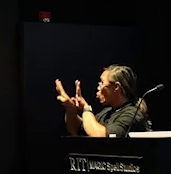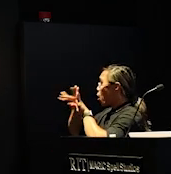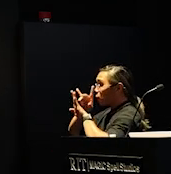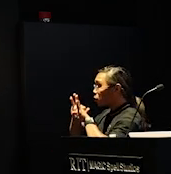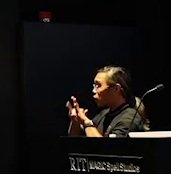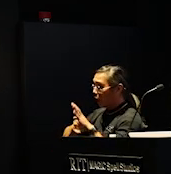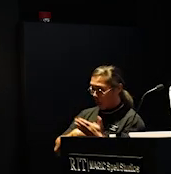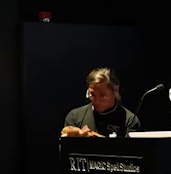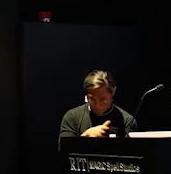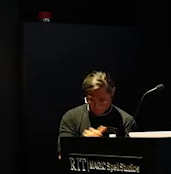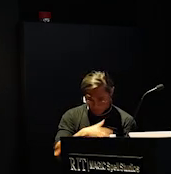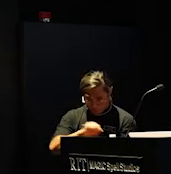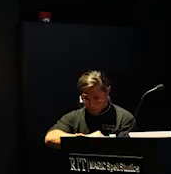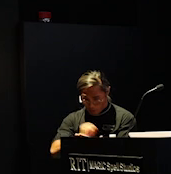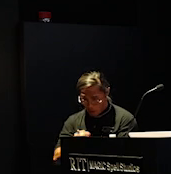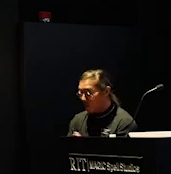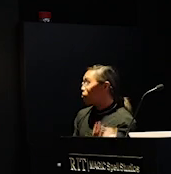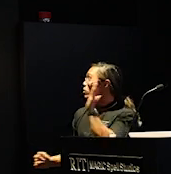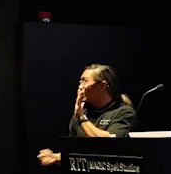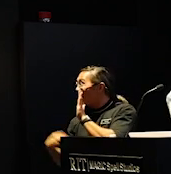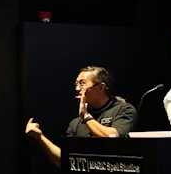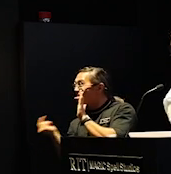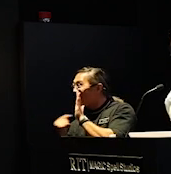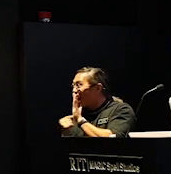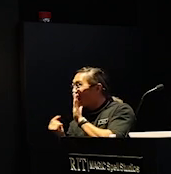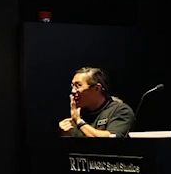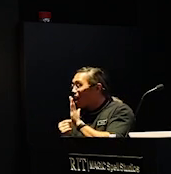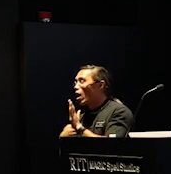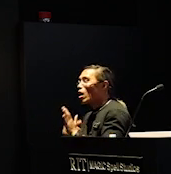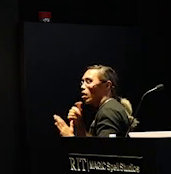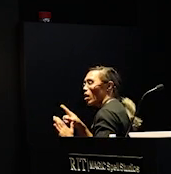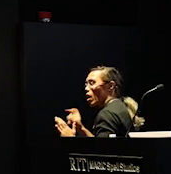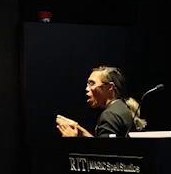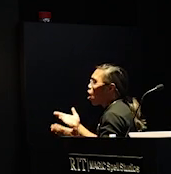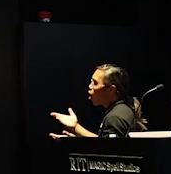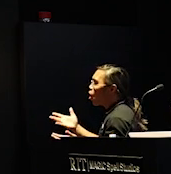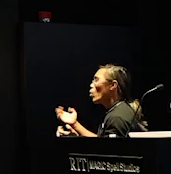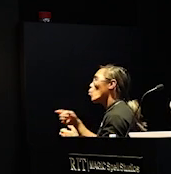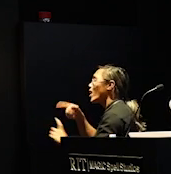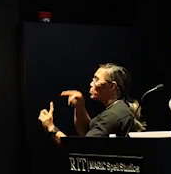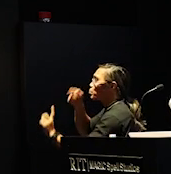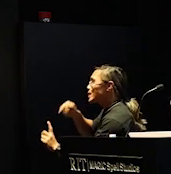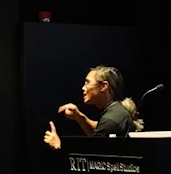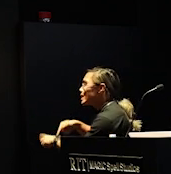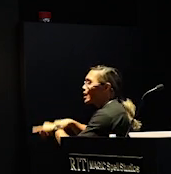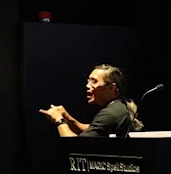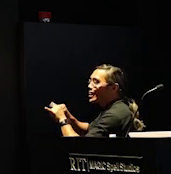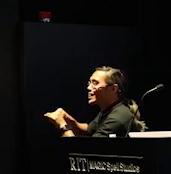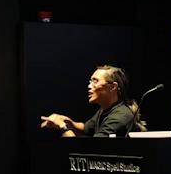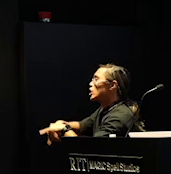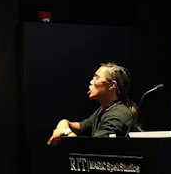build that. Not like they get to like draw and go get the molding. Like, there's all kinds of like metal ideas and